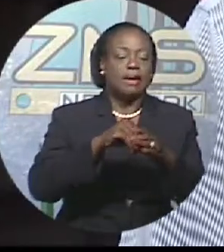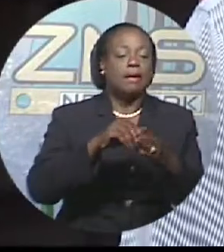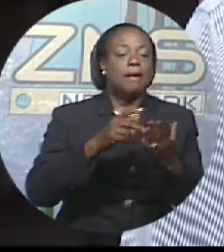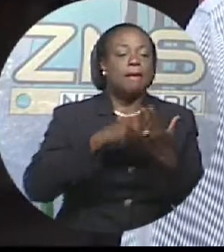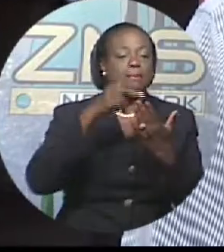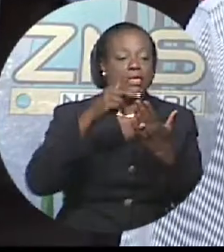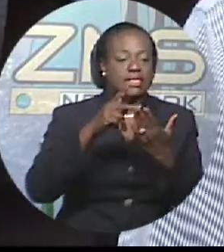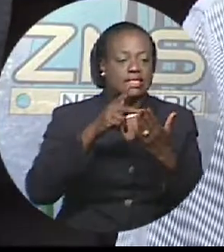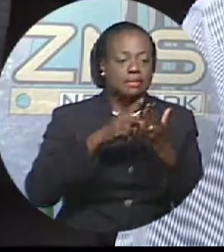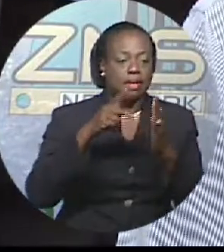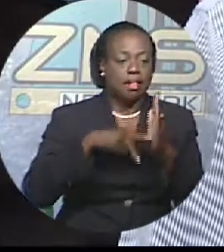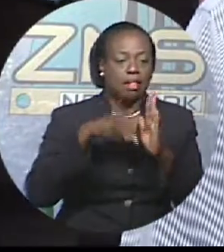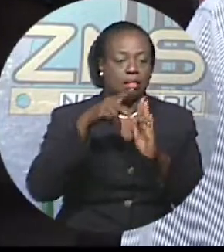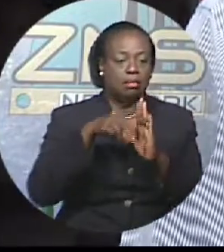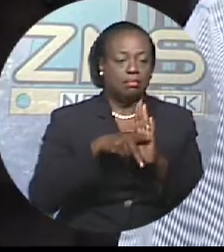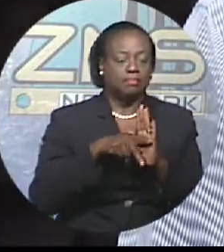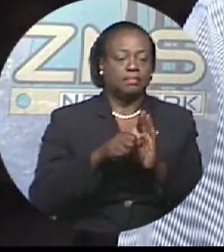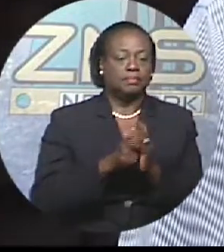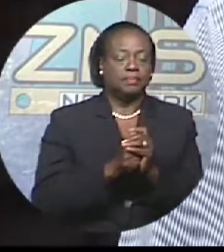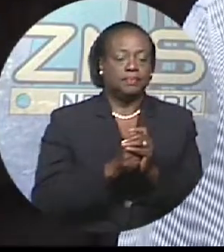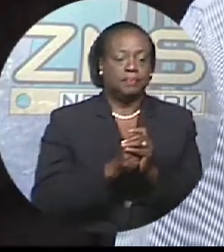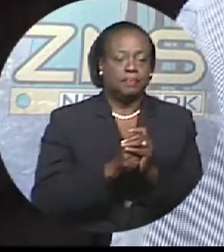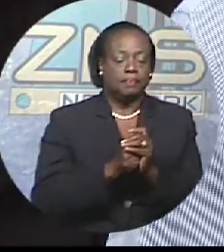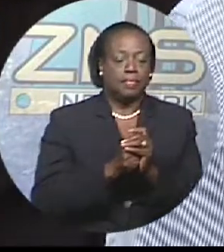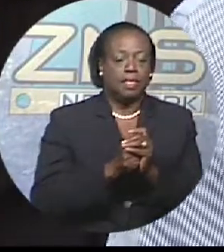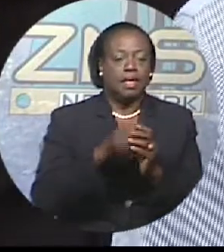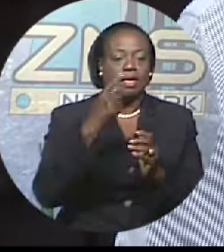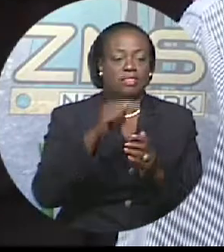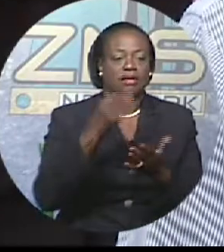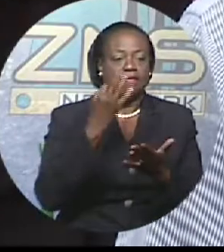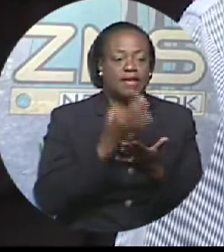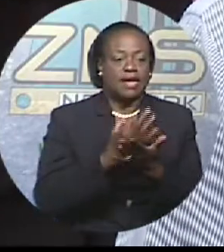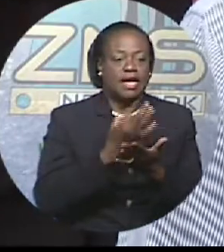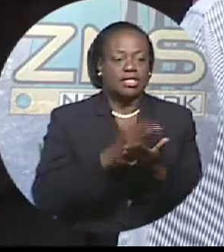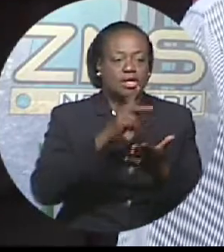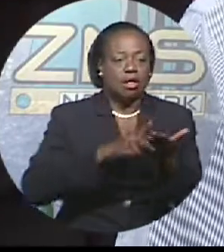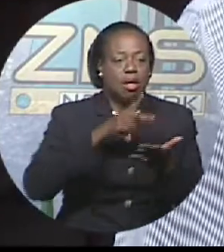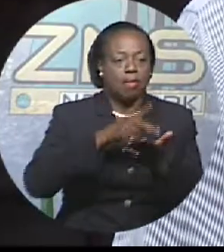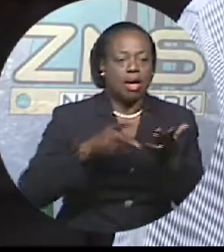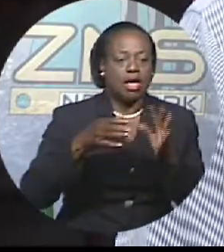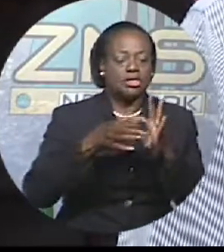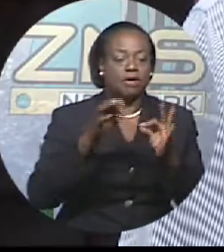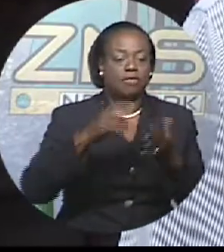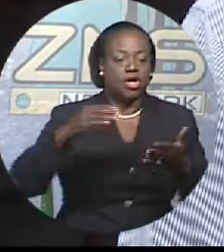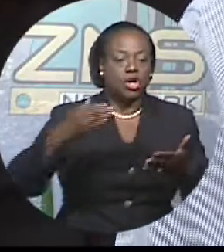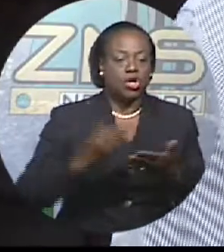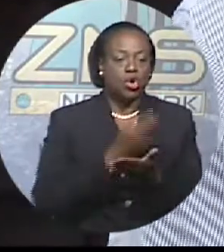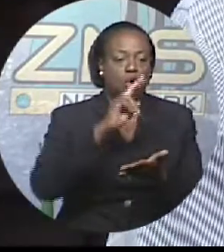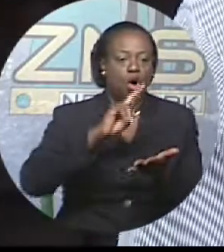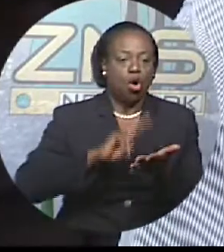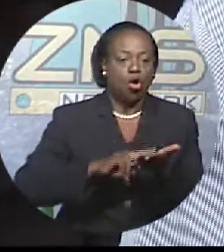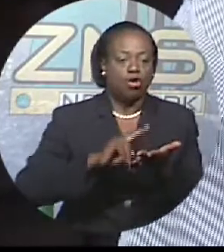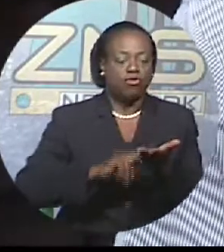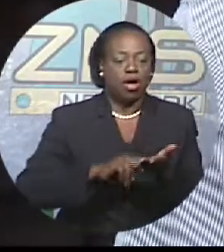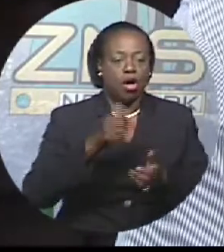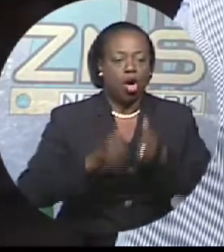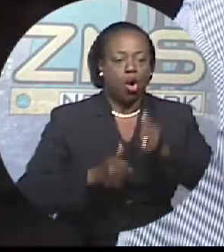of the items within the new contract. The financial parts of the new contract, which will